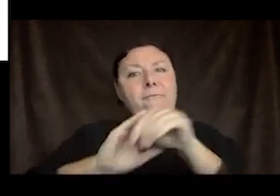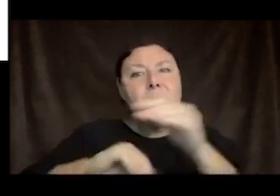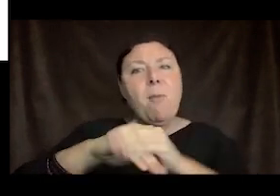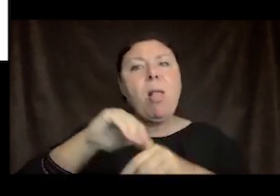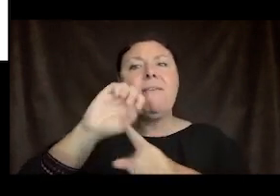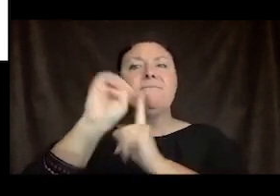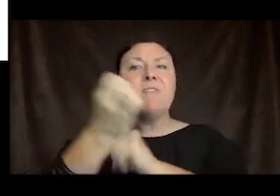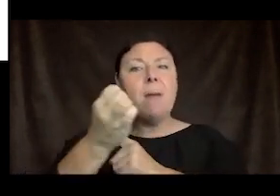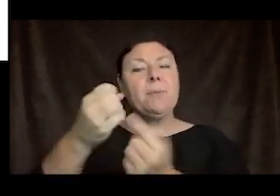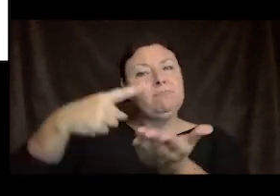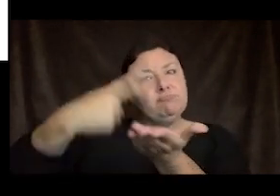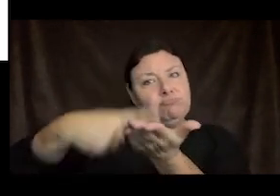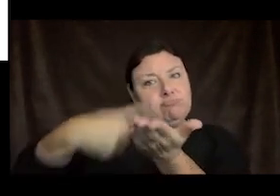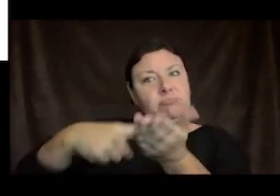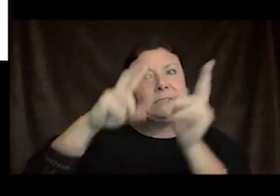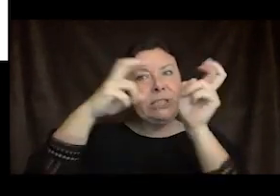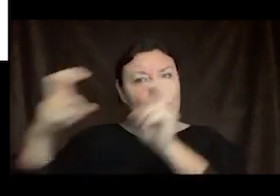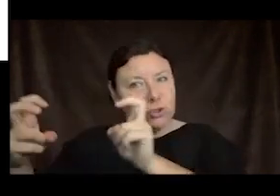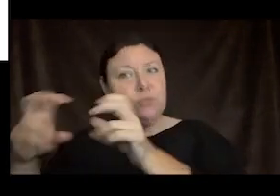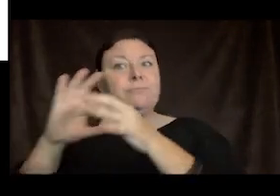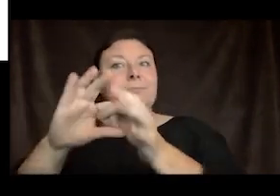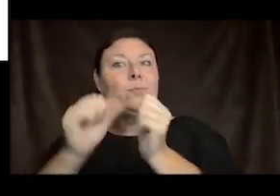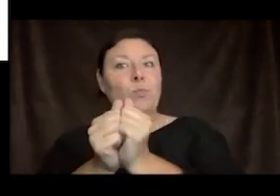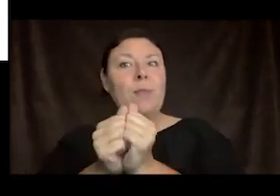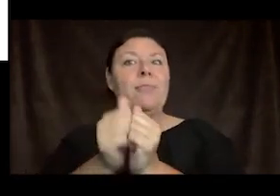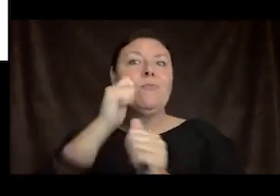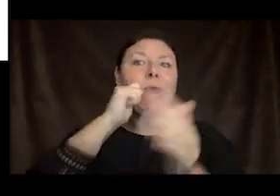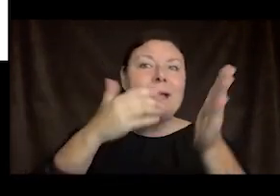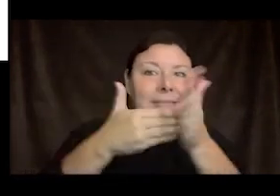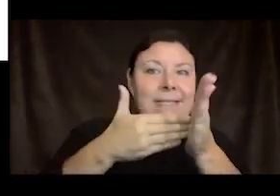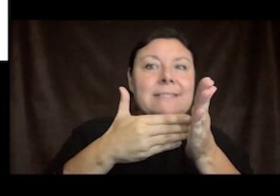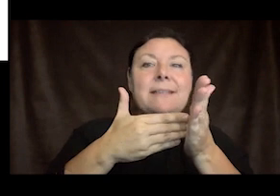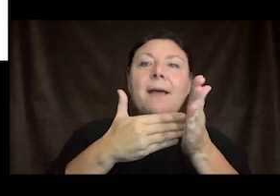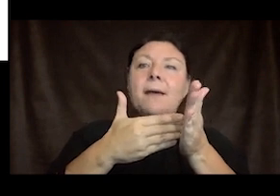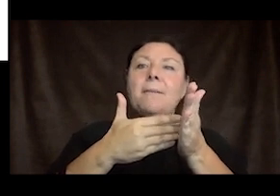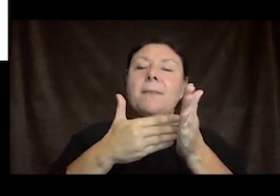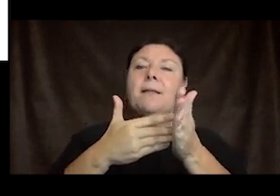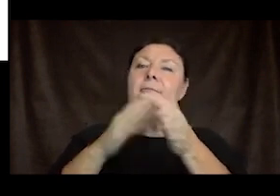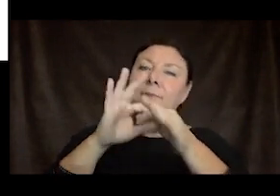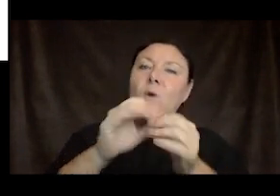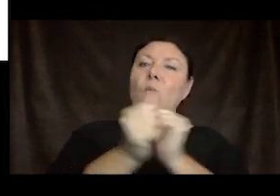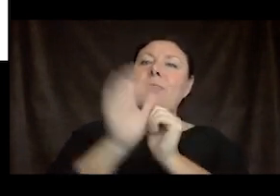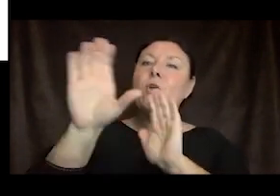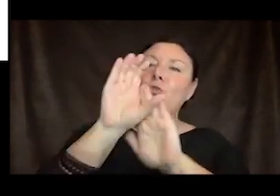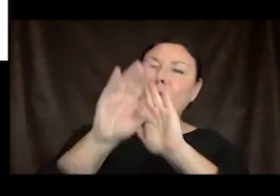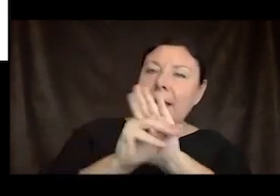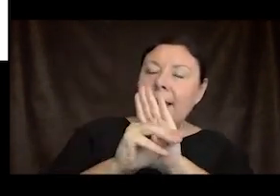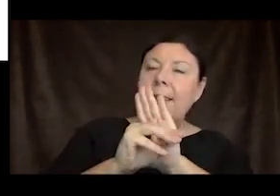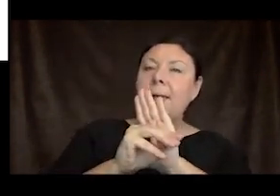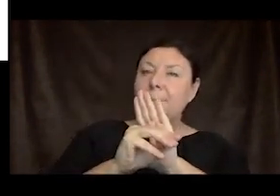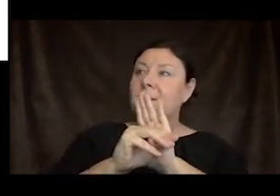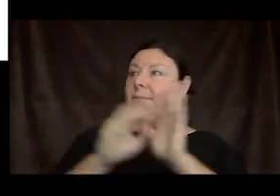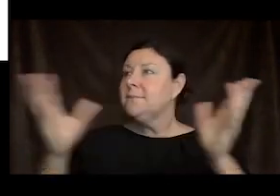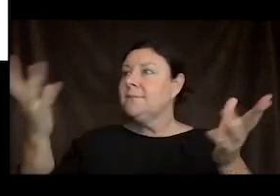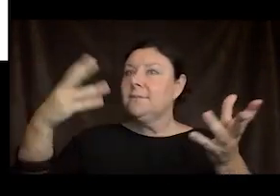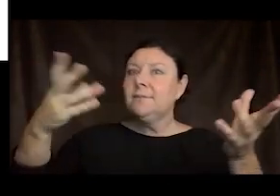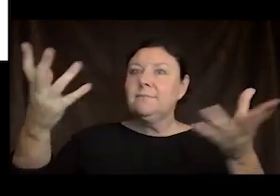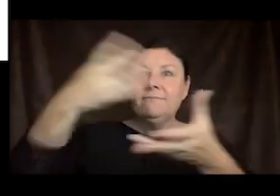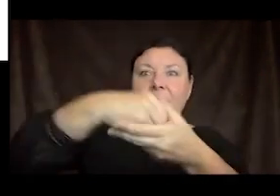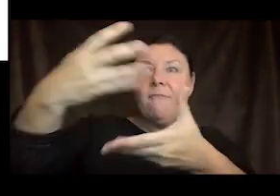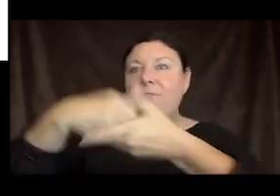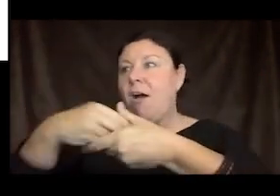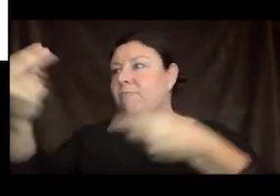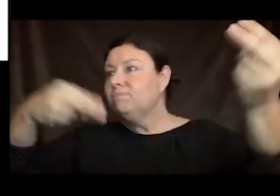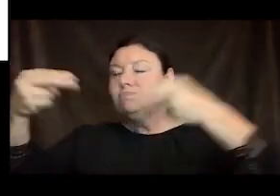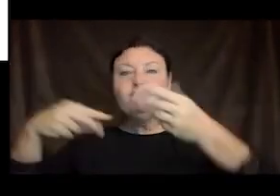controversial issues, tie them to the objectives that they're teaching, and have very lively discussions. But along with those